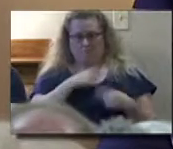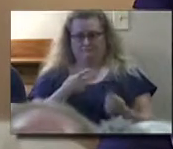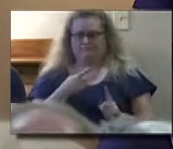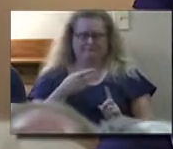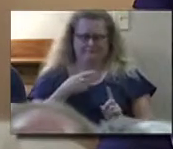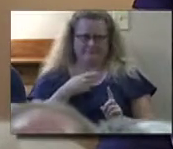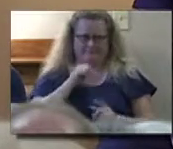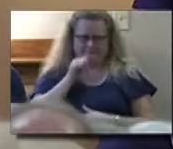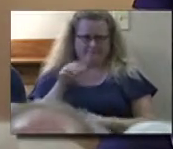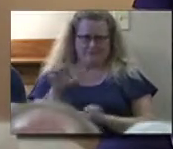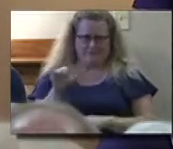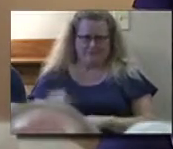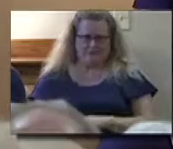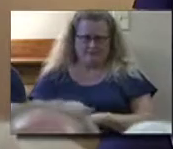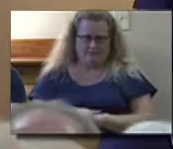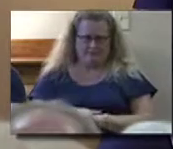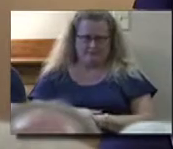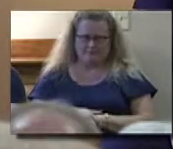do.